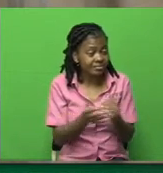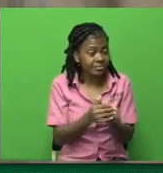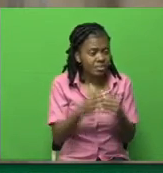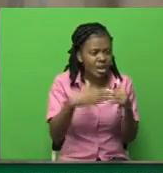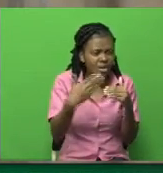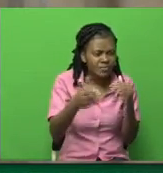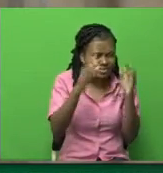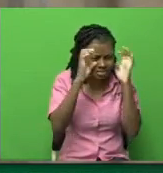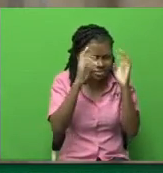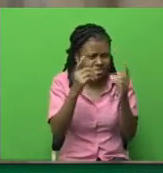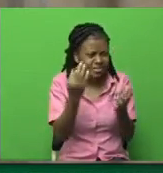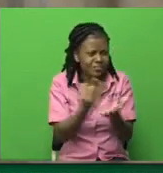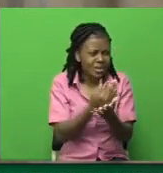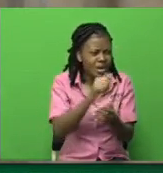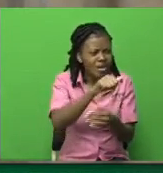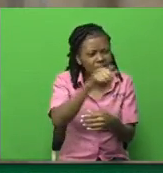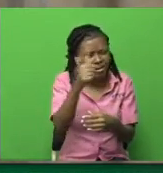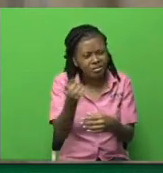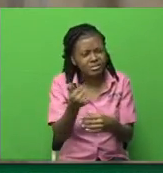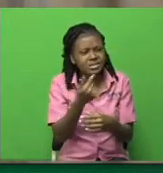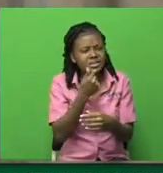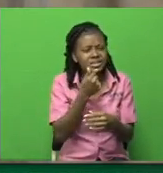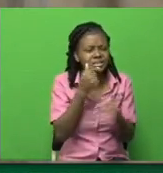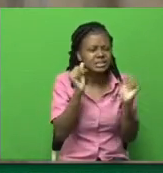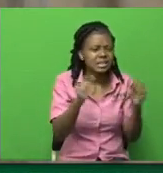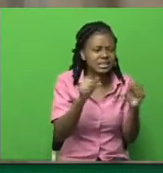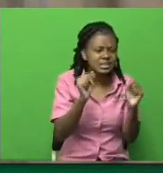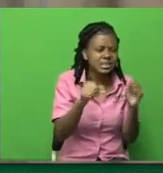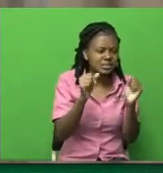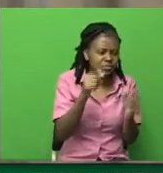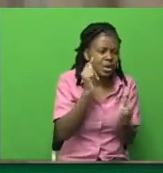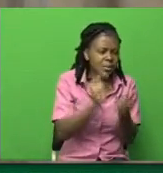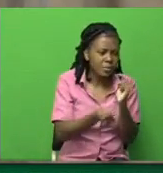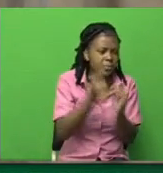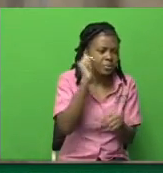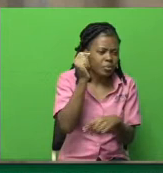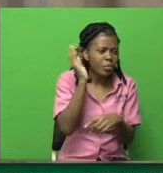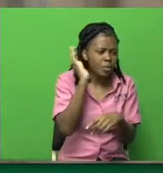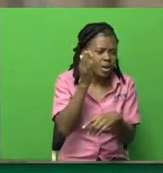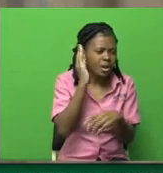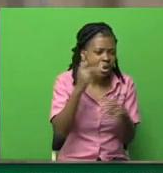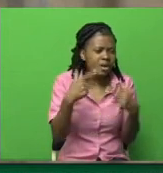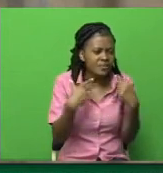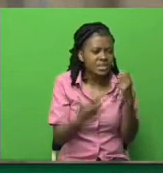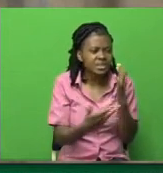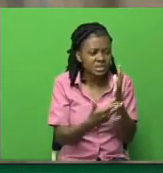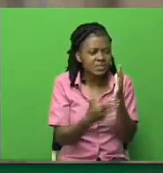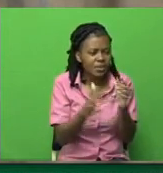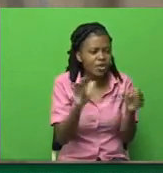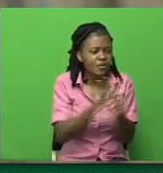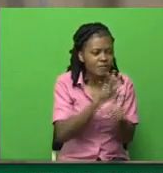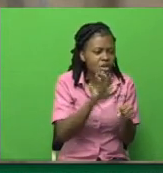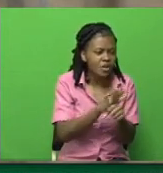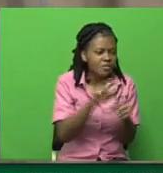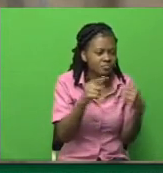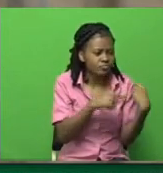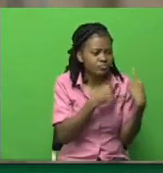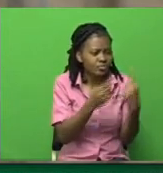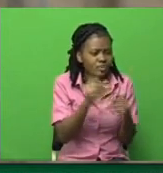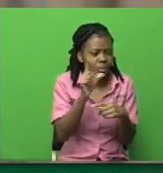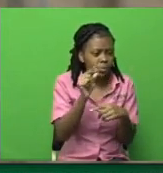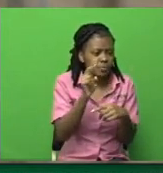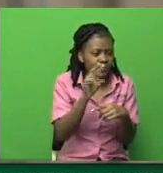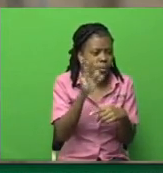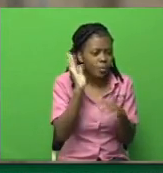repeatedly gave us the assurance that Trinidad and Tobago would be fully digitized by 2025. a lot of what was announced in